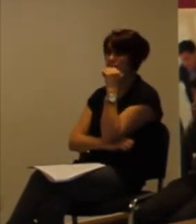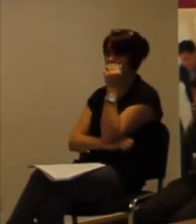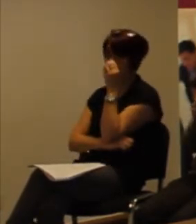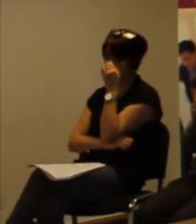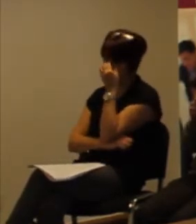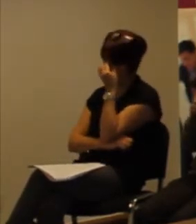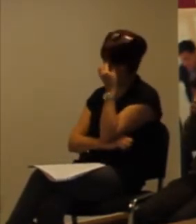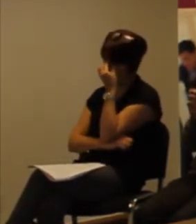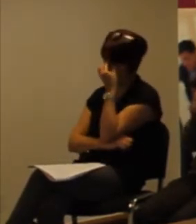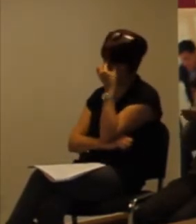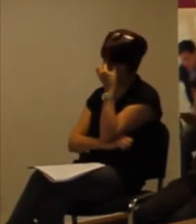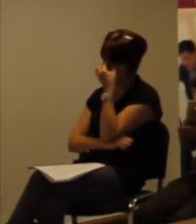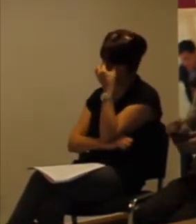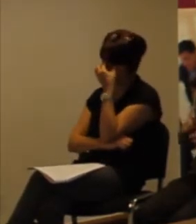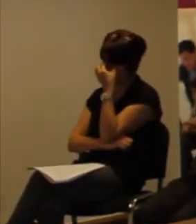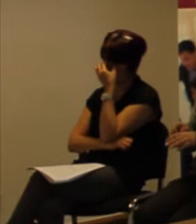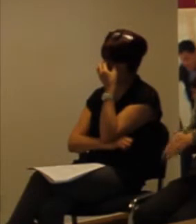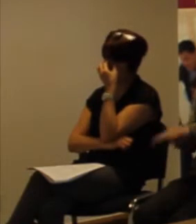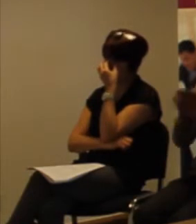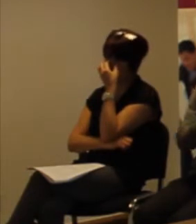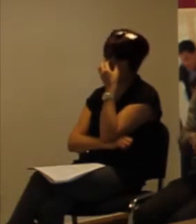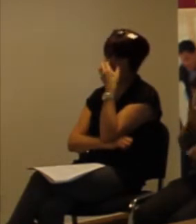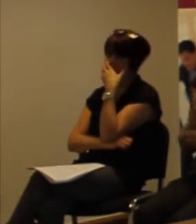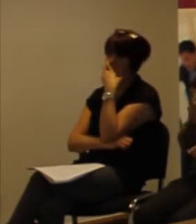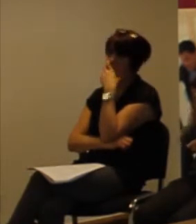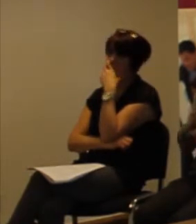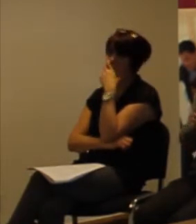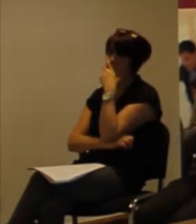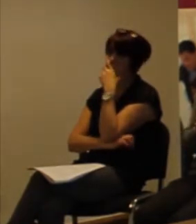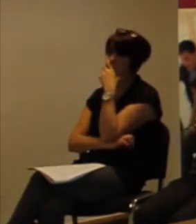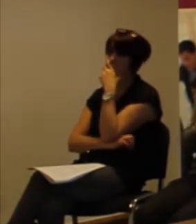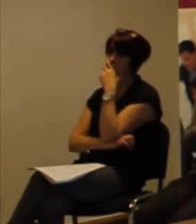is quality processes that are required. So Quite long. basically,